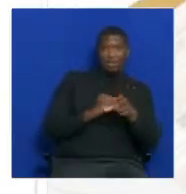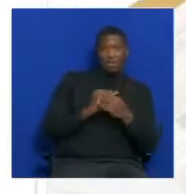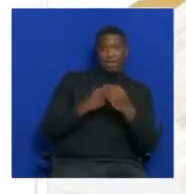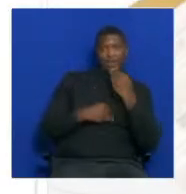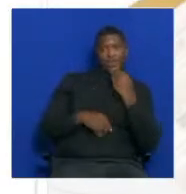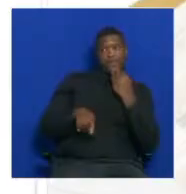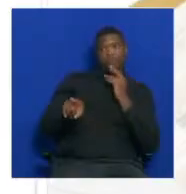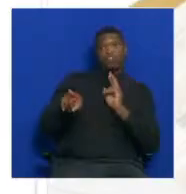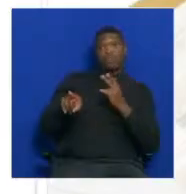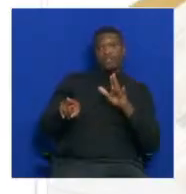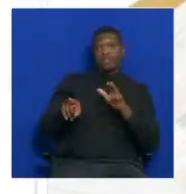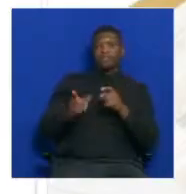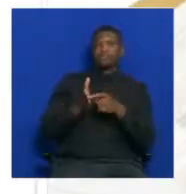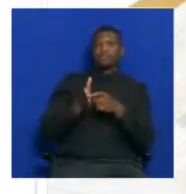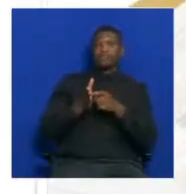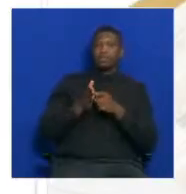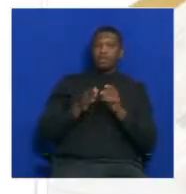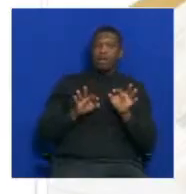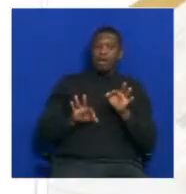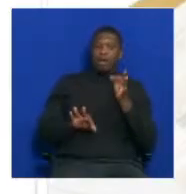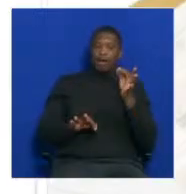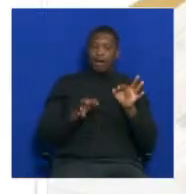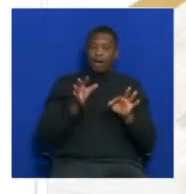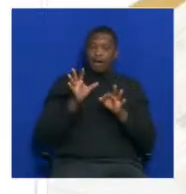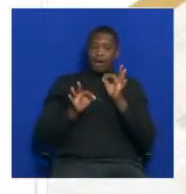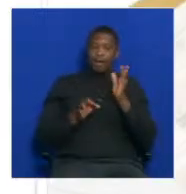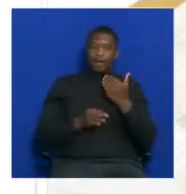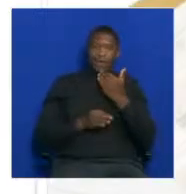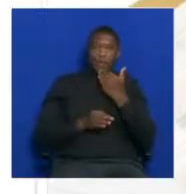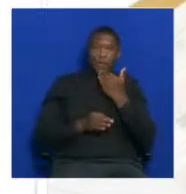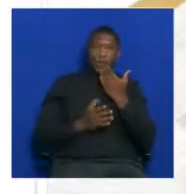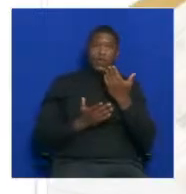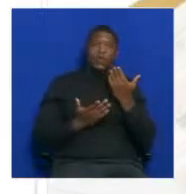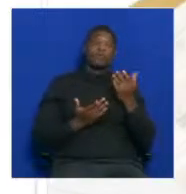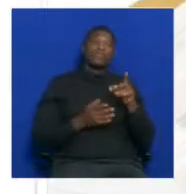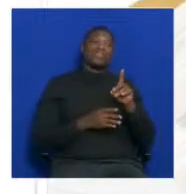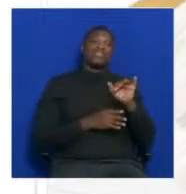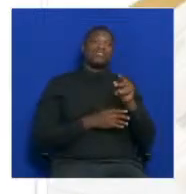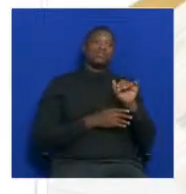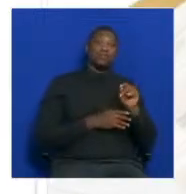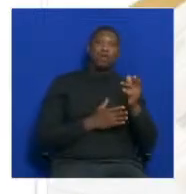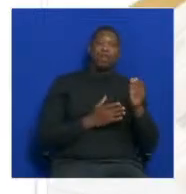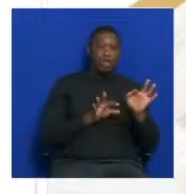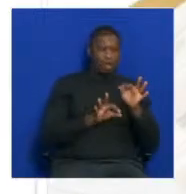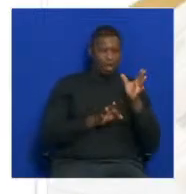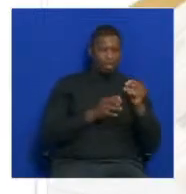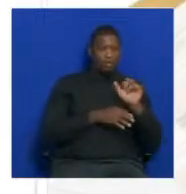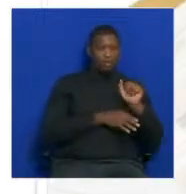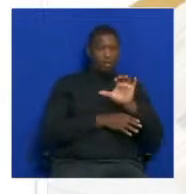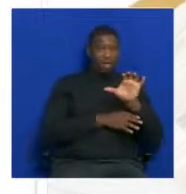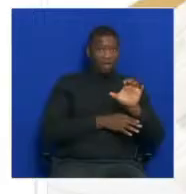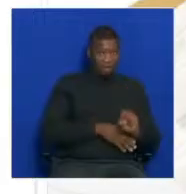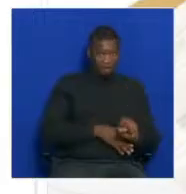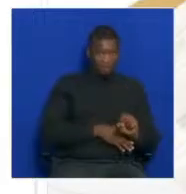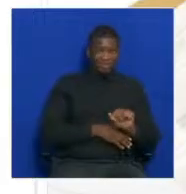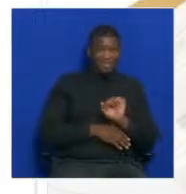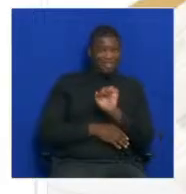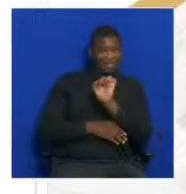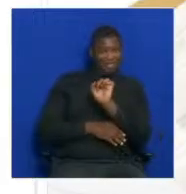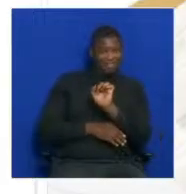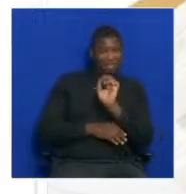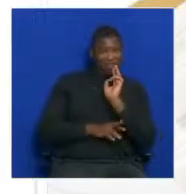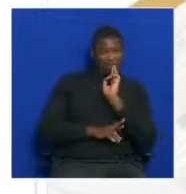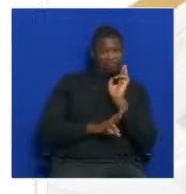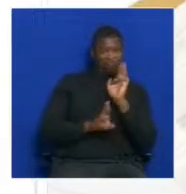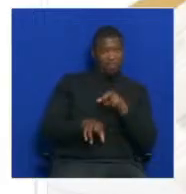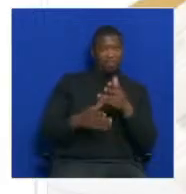by Digital Forensics South Africa, and their report confirmed that there is no record